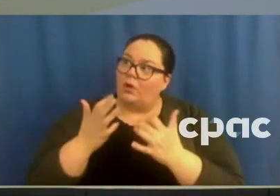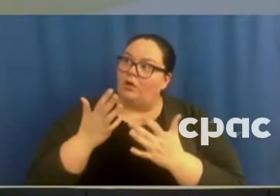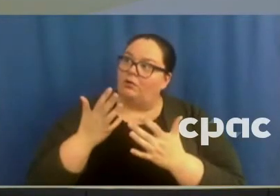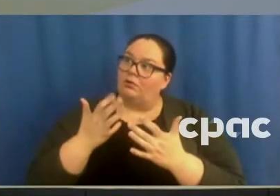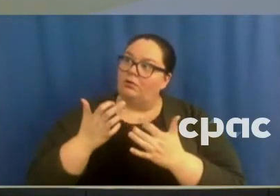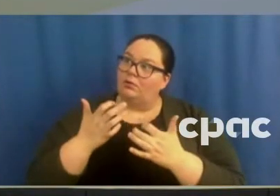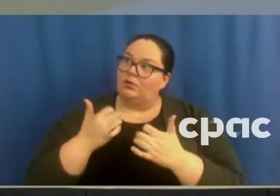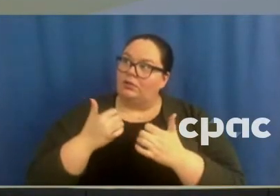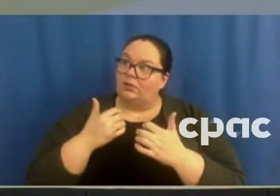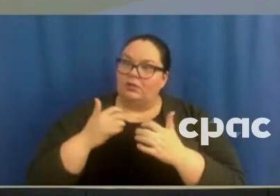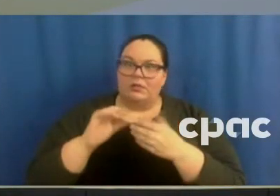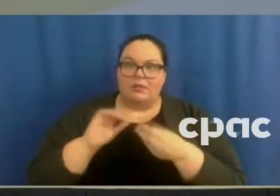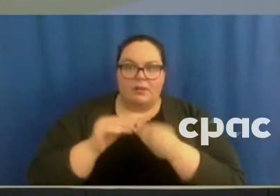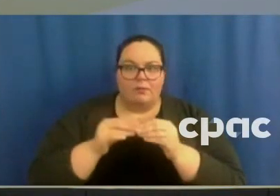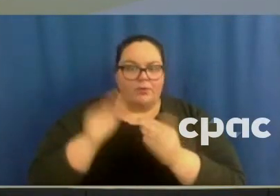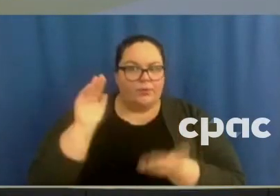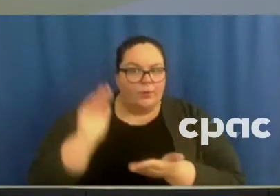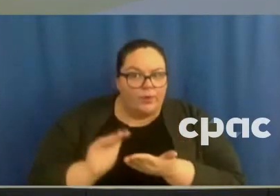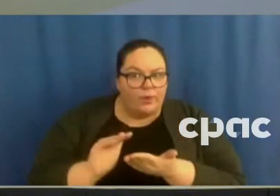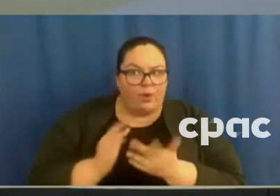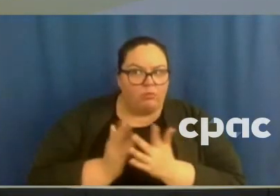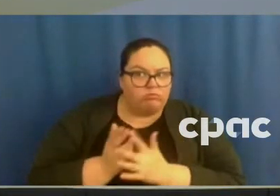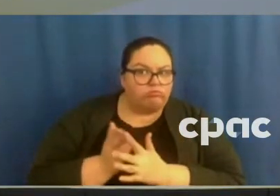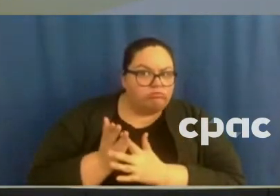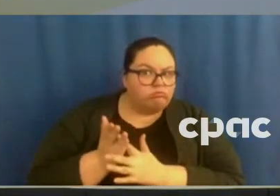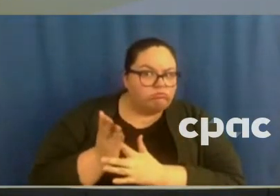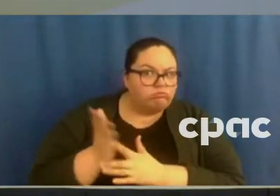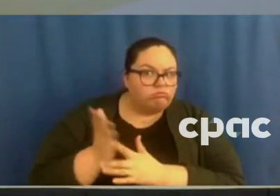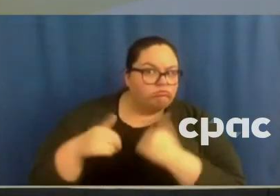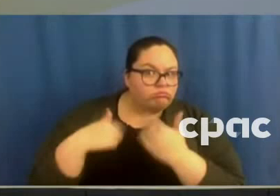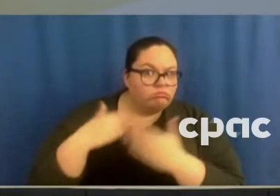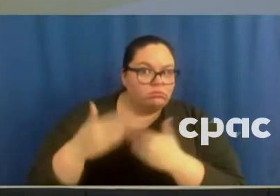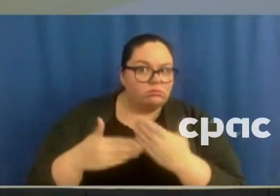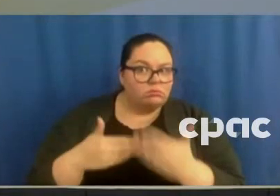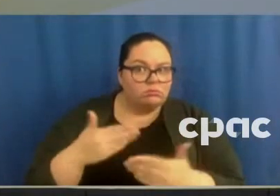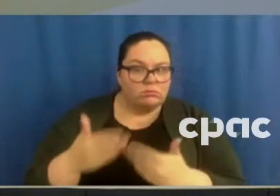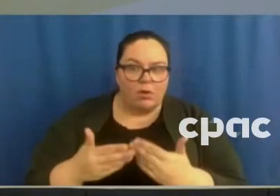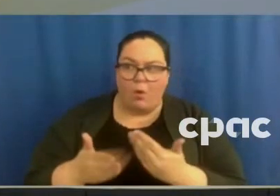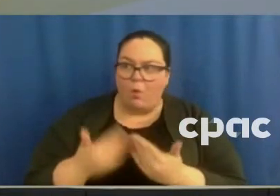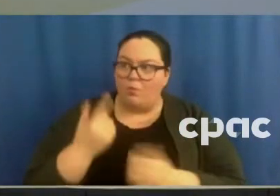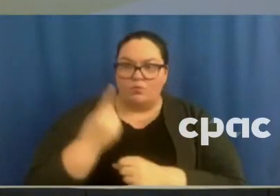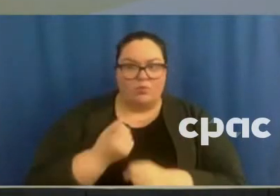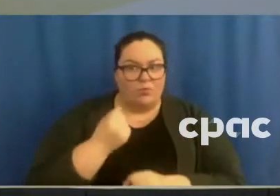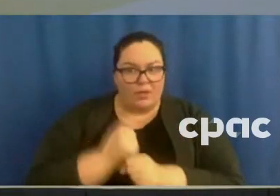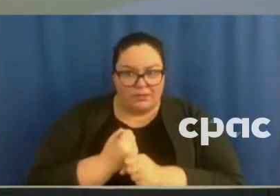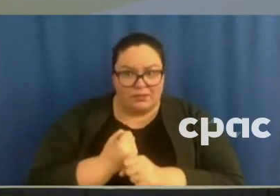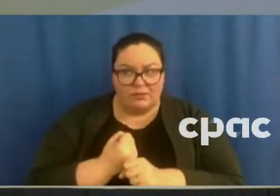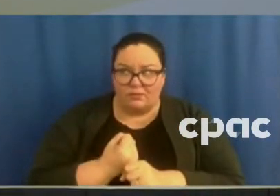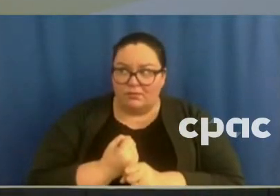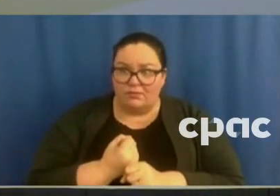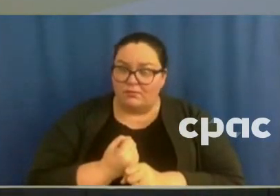been as, gotten through this far into the pandemic, getting close to a year now.